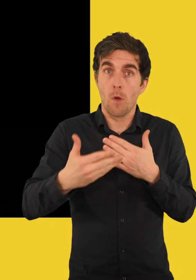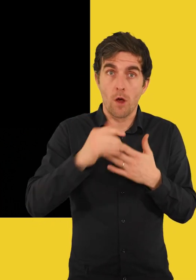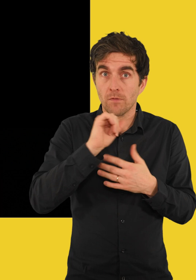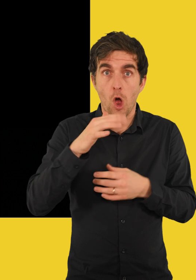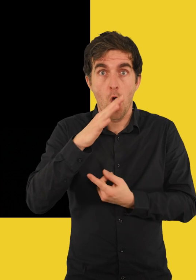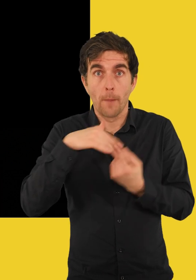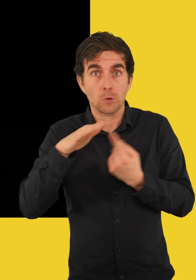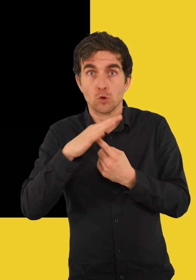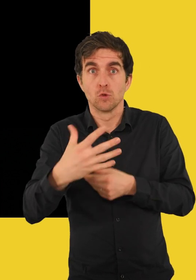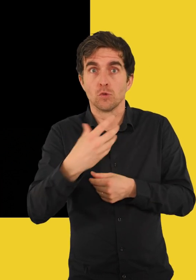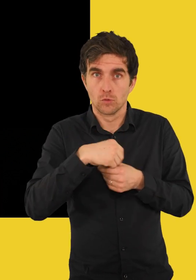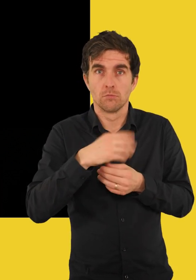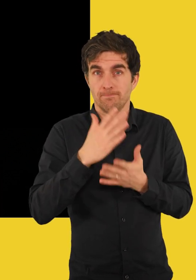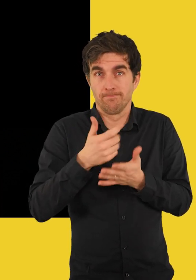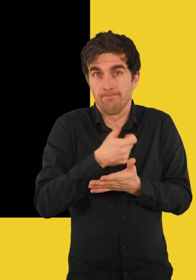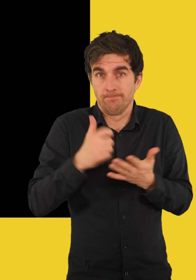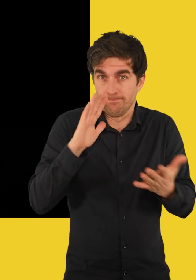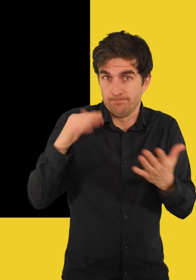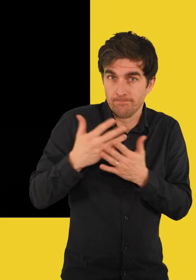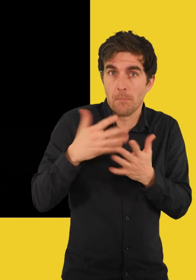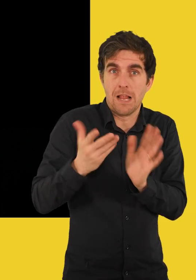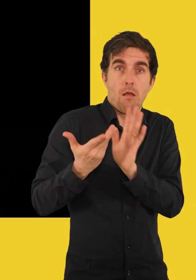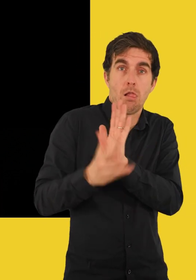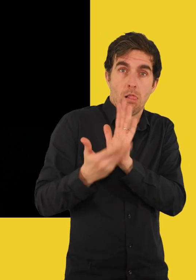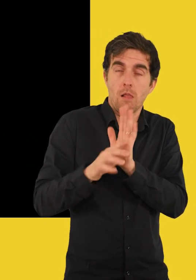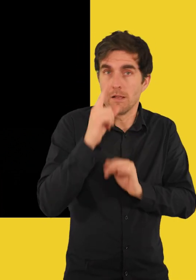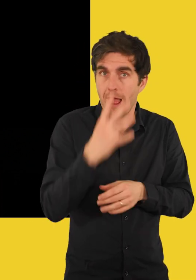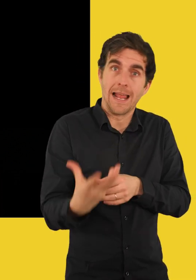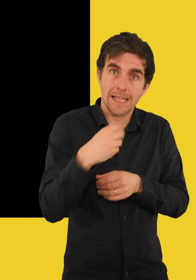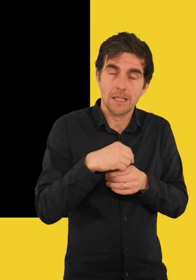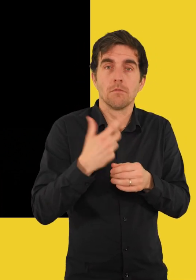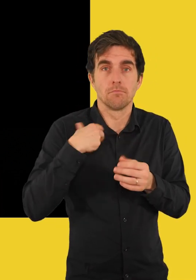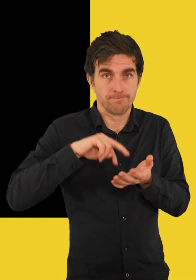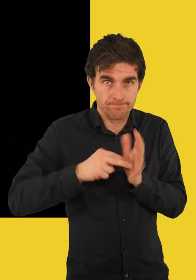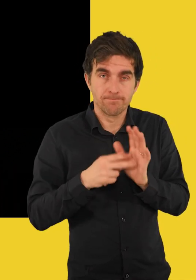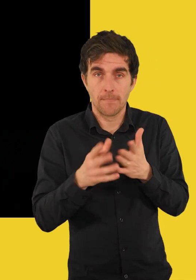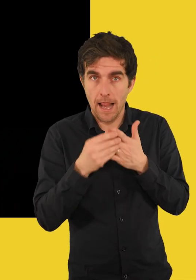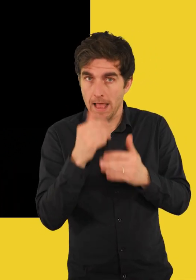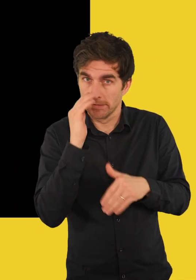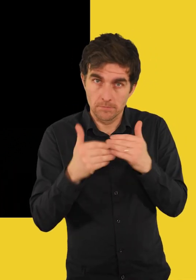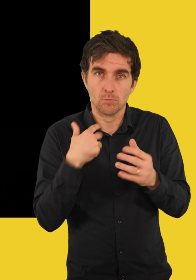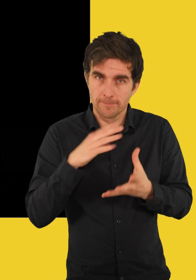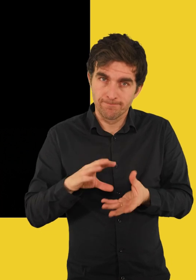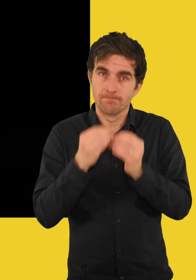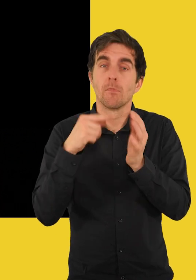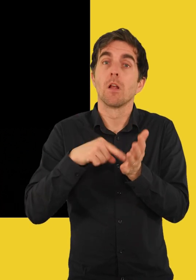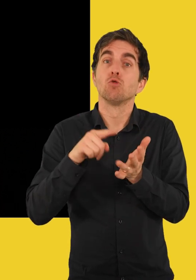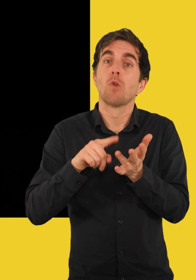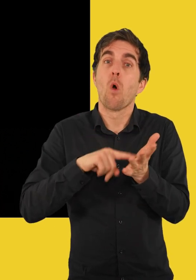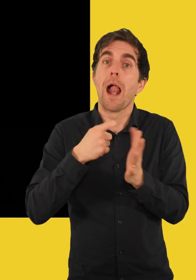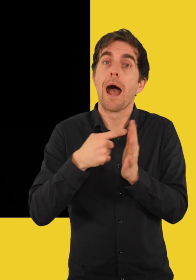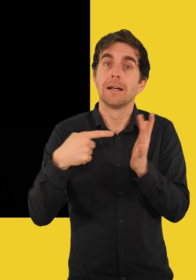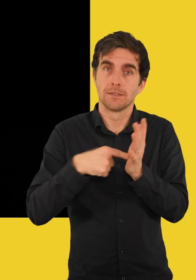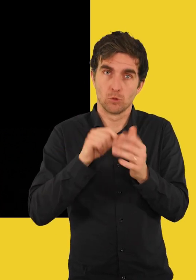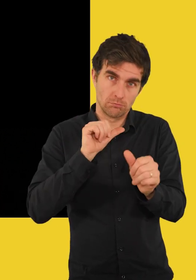more of your communities, especially those typically excluded, could take part, organise and lead with you. We developed a toolkit to assist you